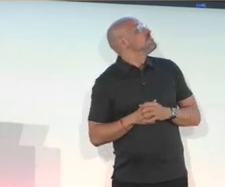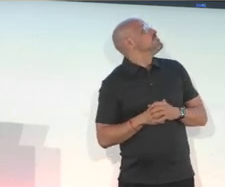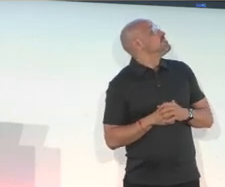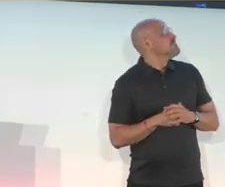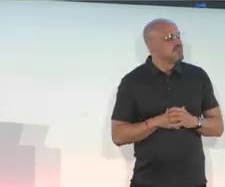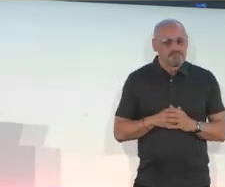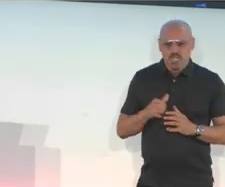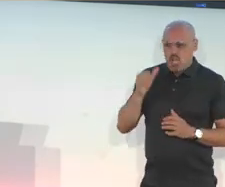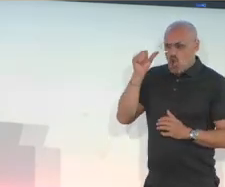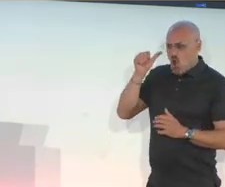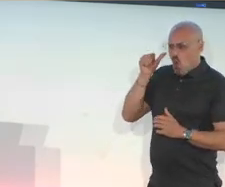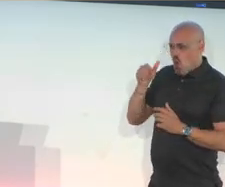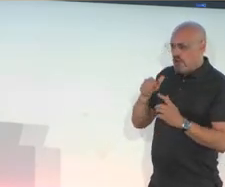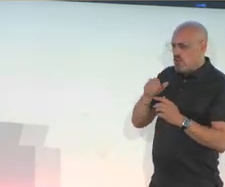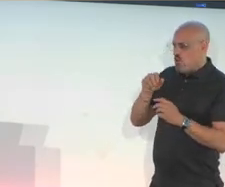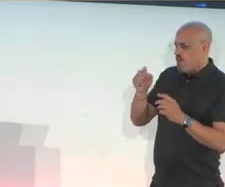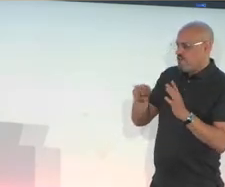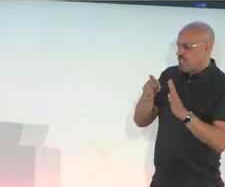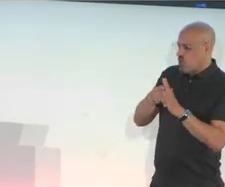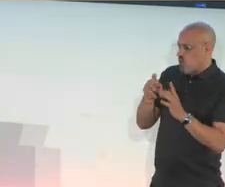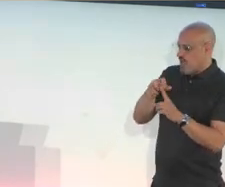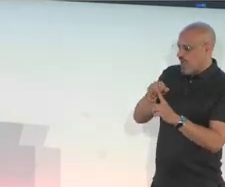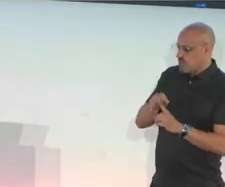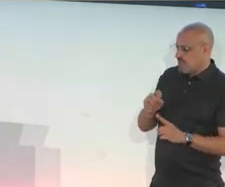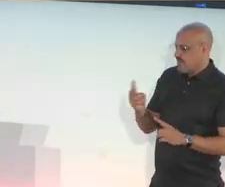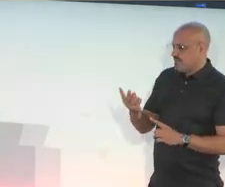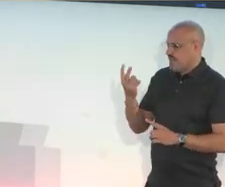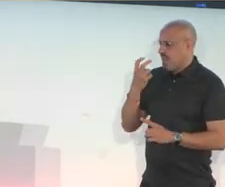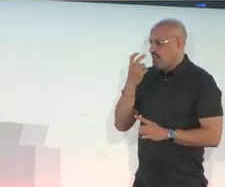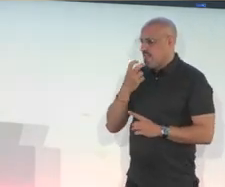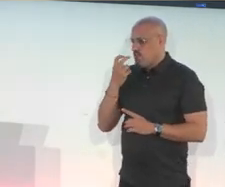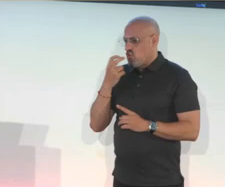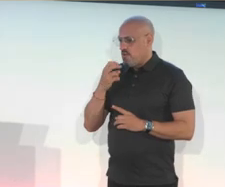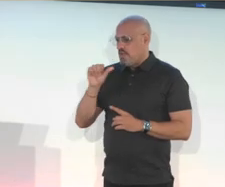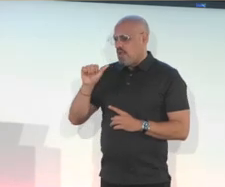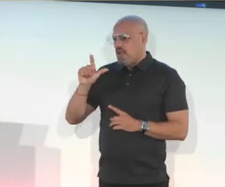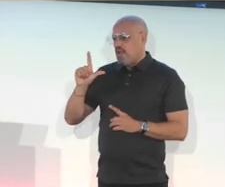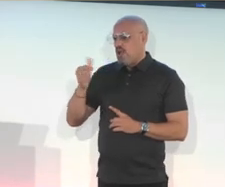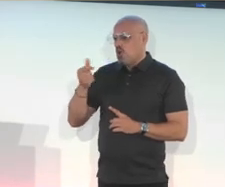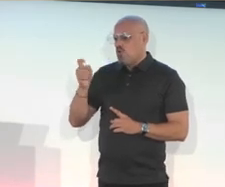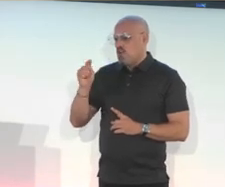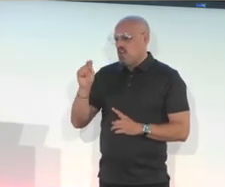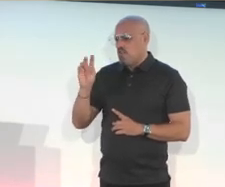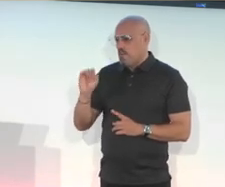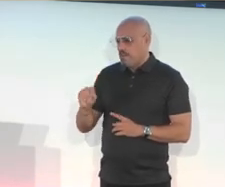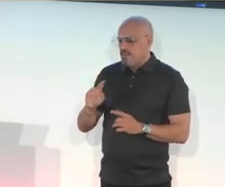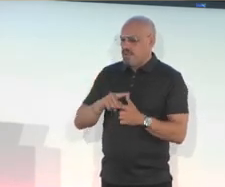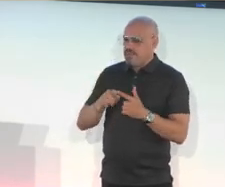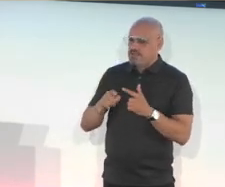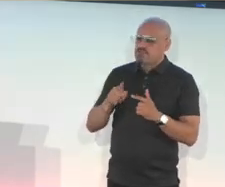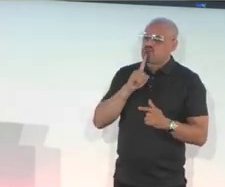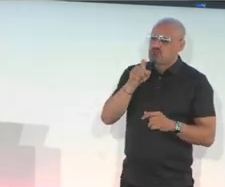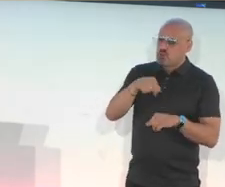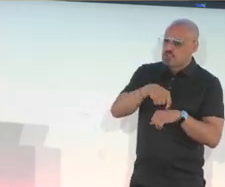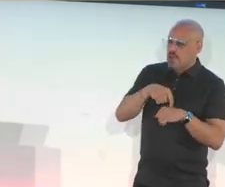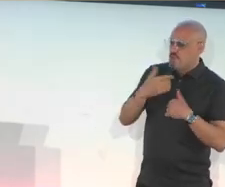Audio or video capture. Second one is lip reading algorithms. Then comes real-time